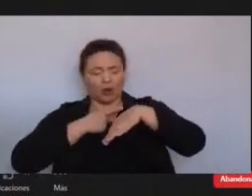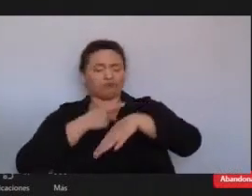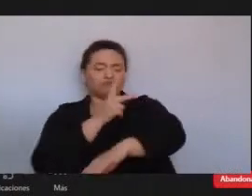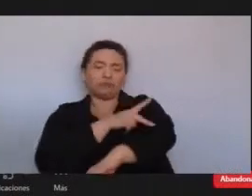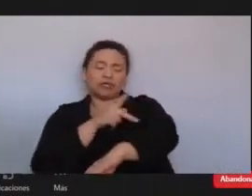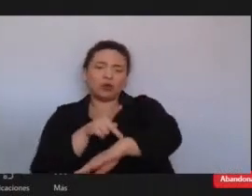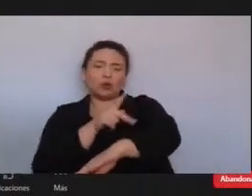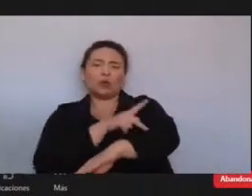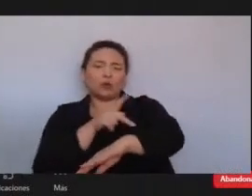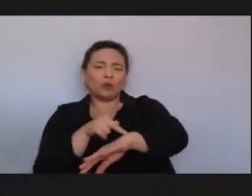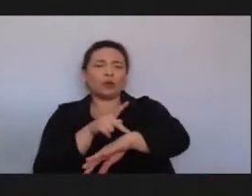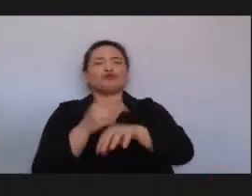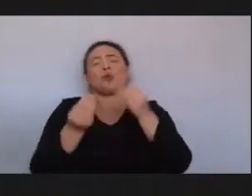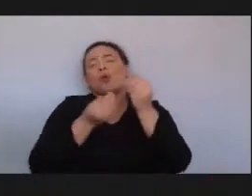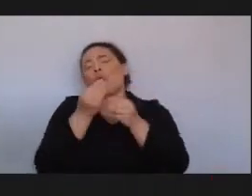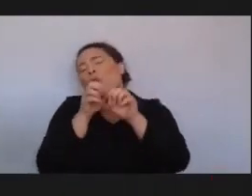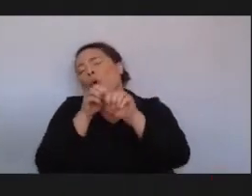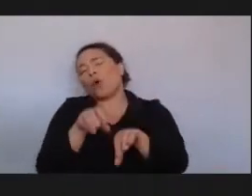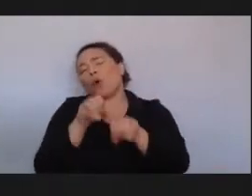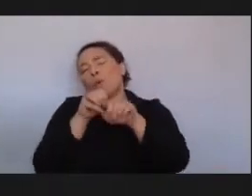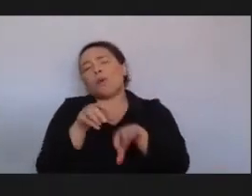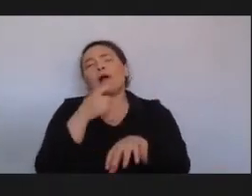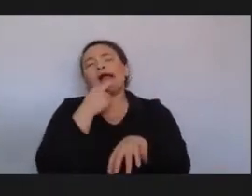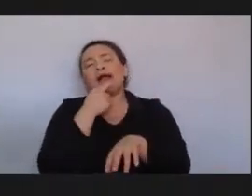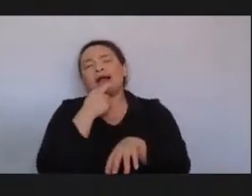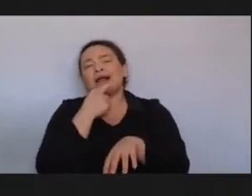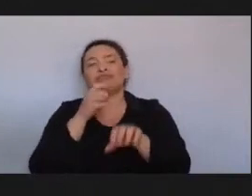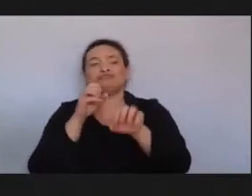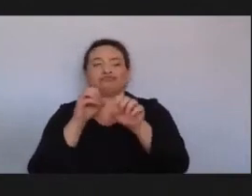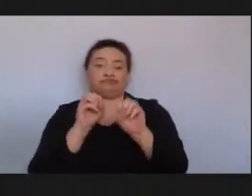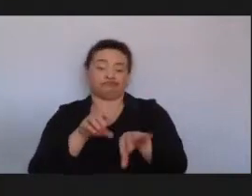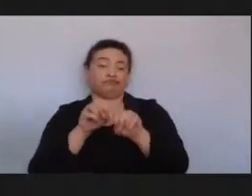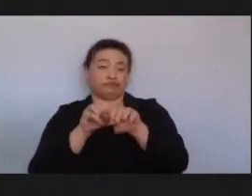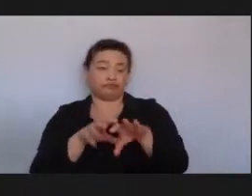Wonderful. I think that was a very good translation.